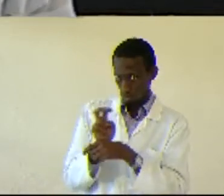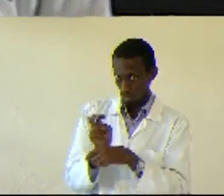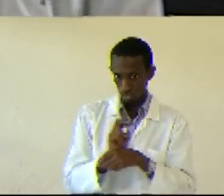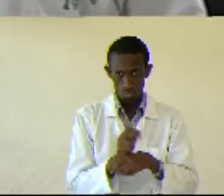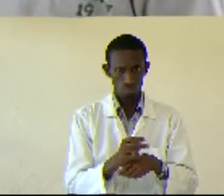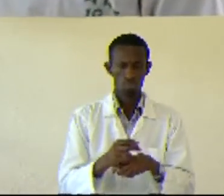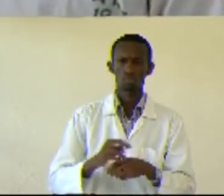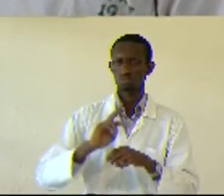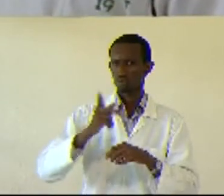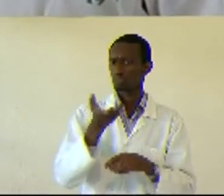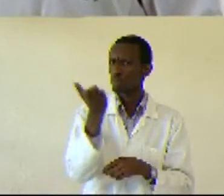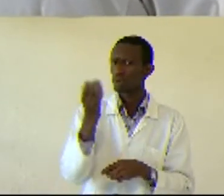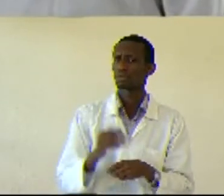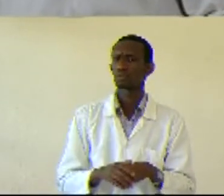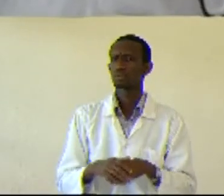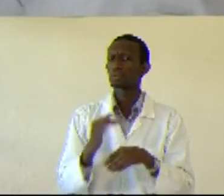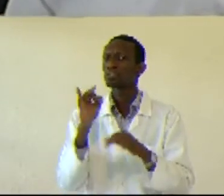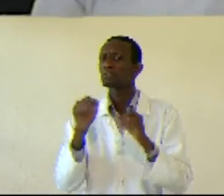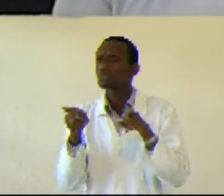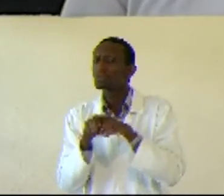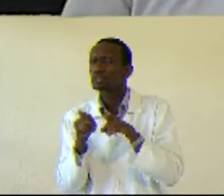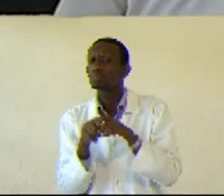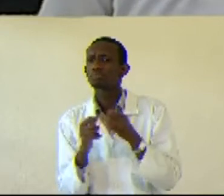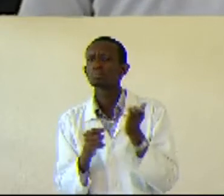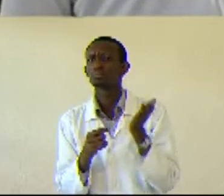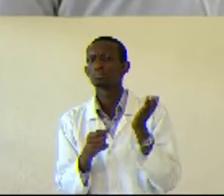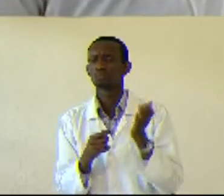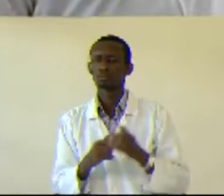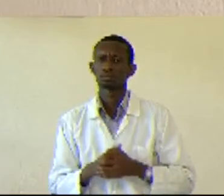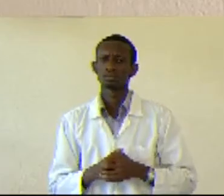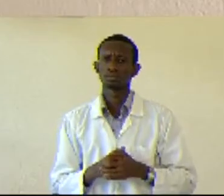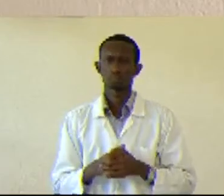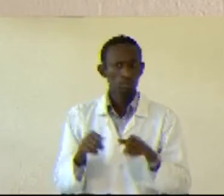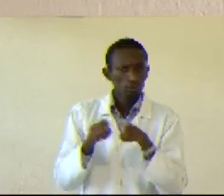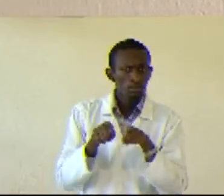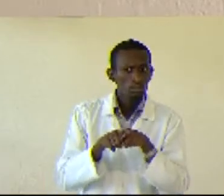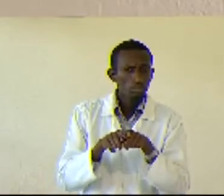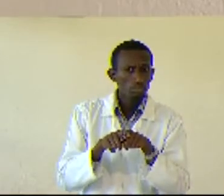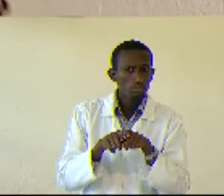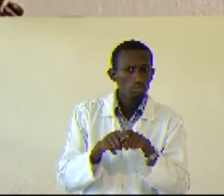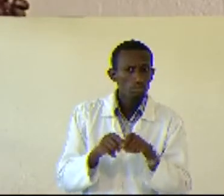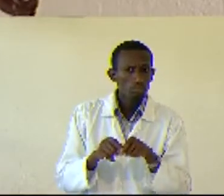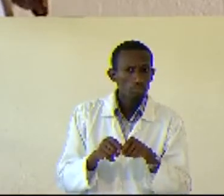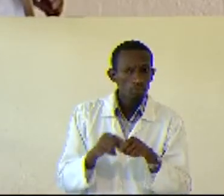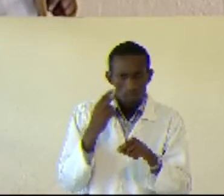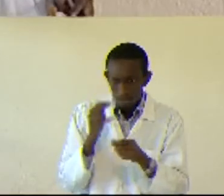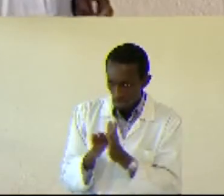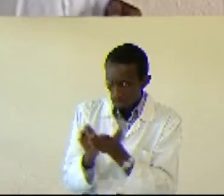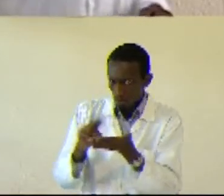they are similar to these ones on top in chalkboard. Are they the same? You check